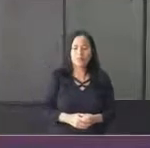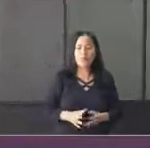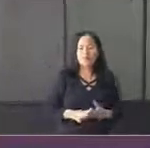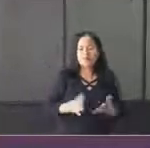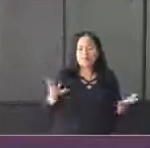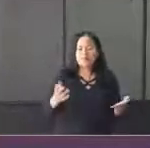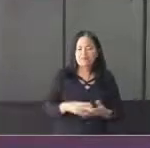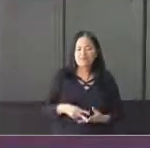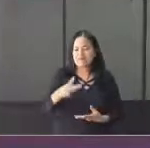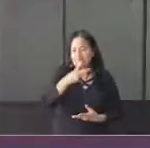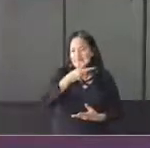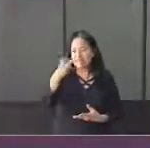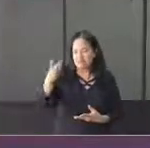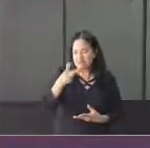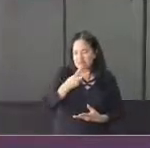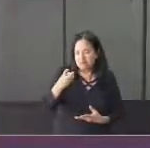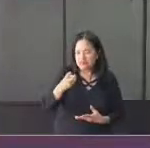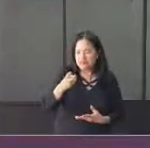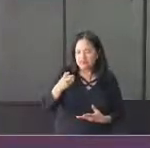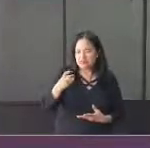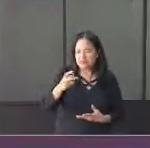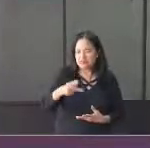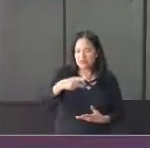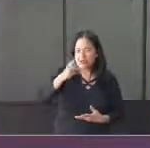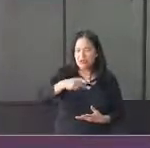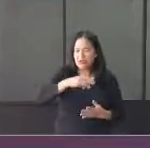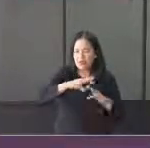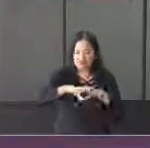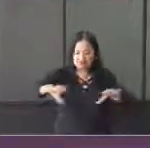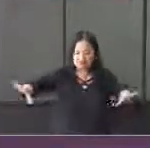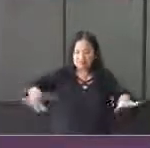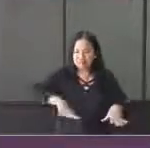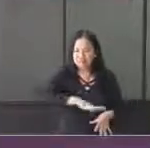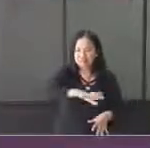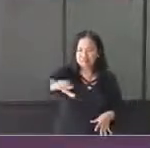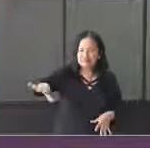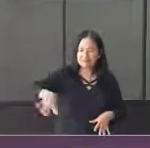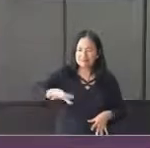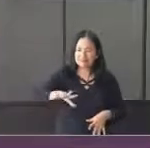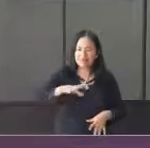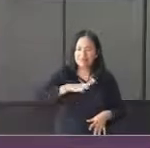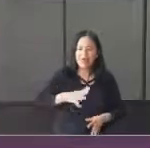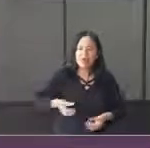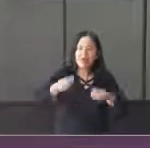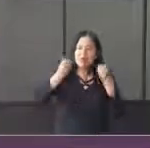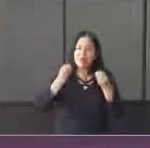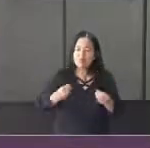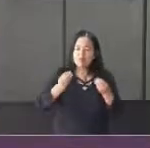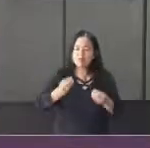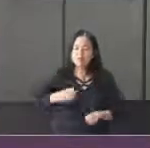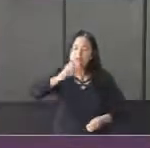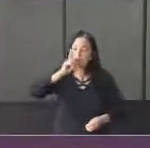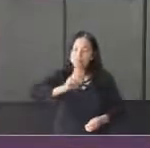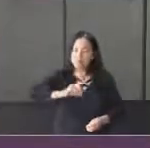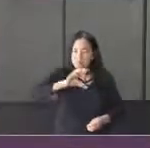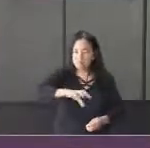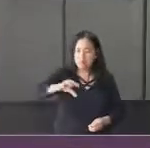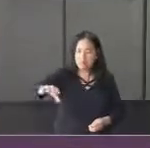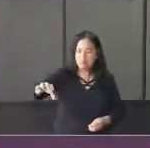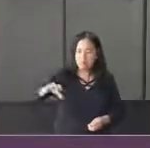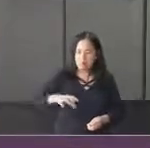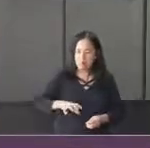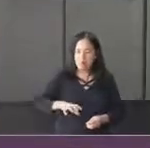a territory of 200 square kilometers, we have 14 Comunas Mujer, or